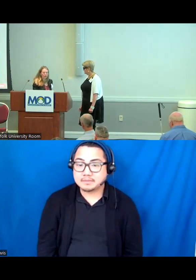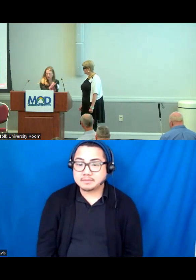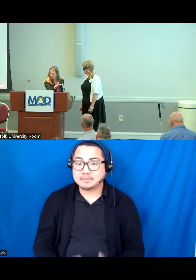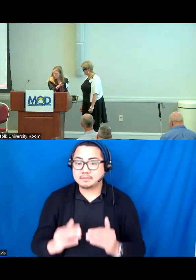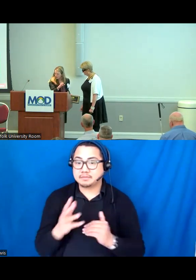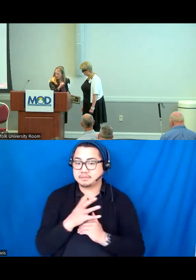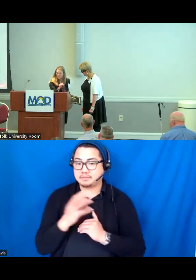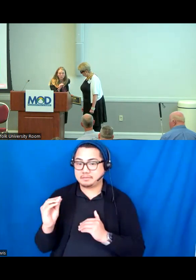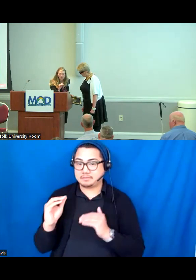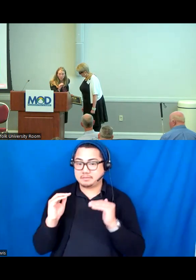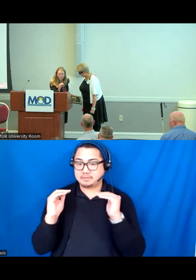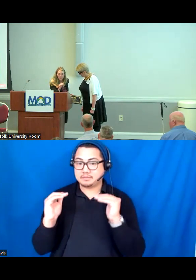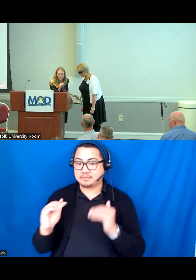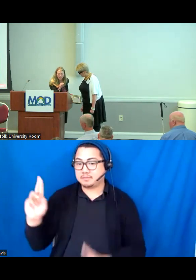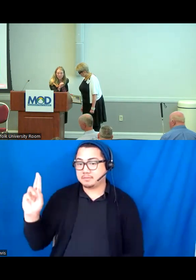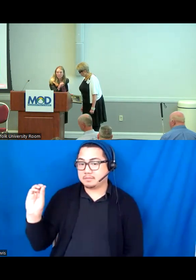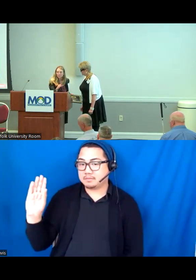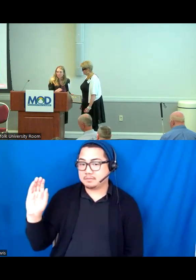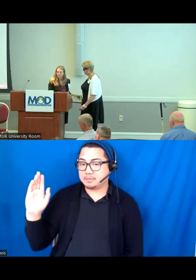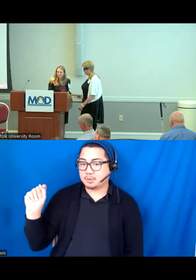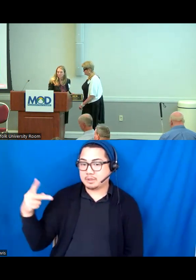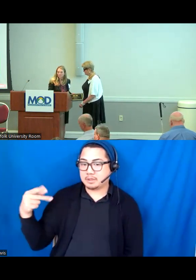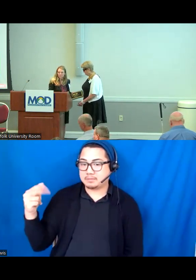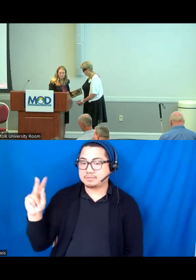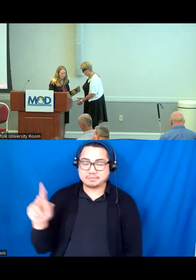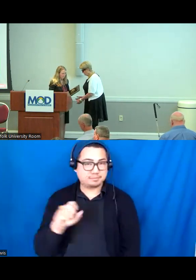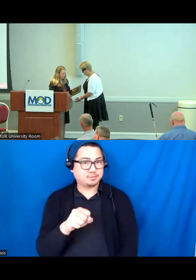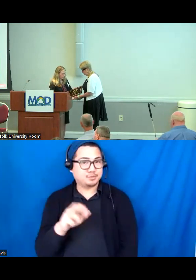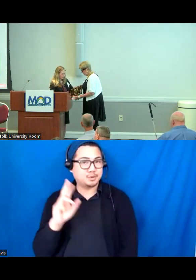And Robert Park. yes, we have Robert.